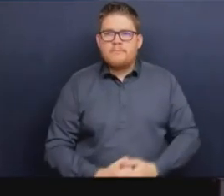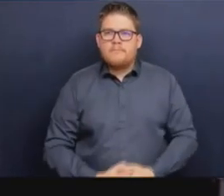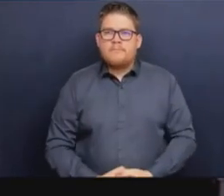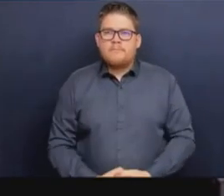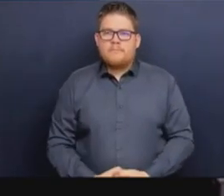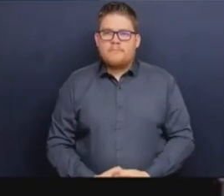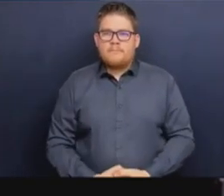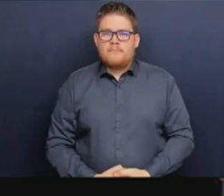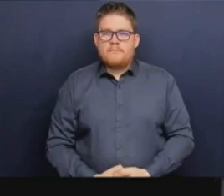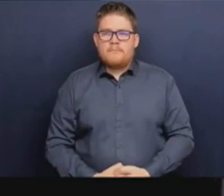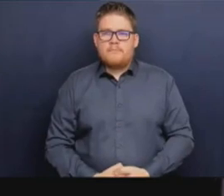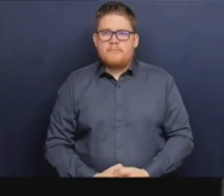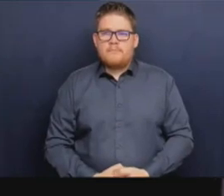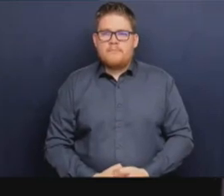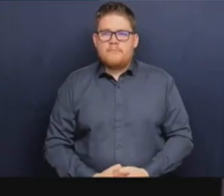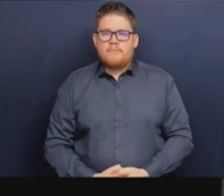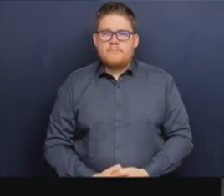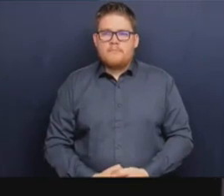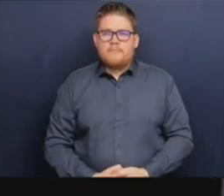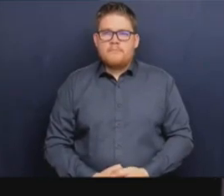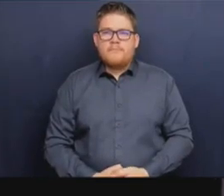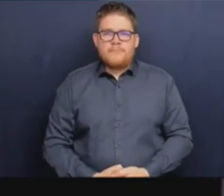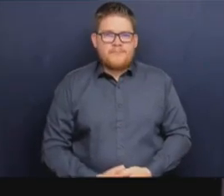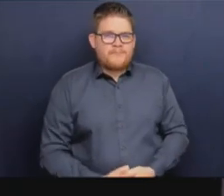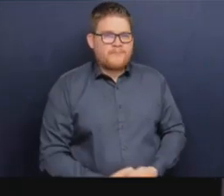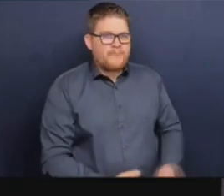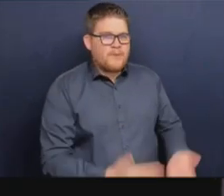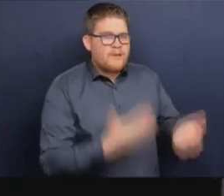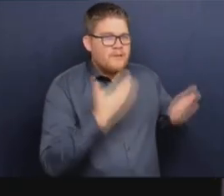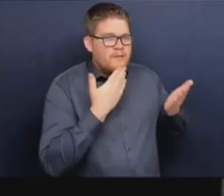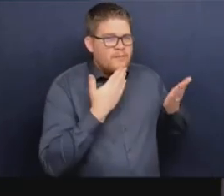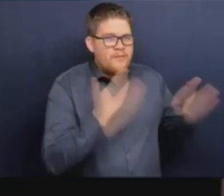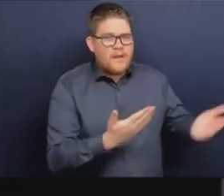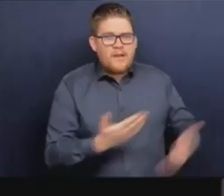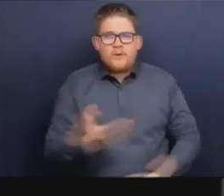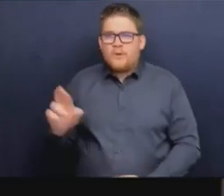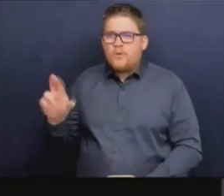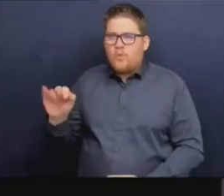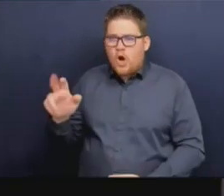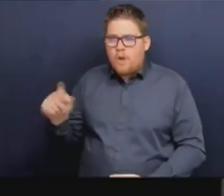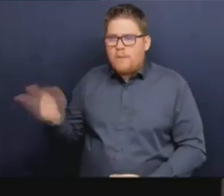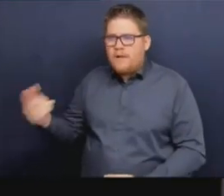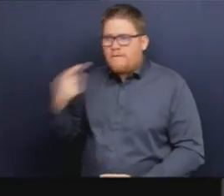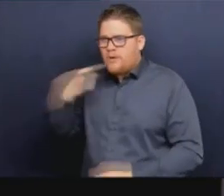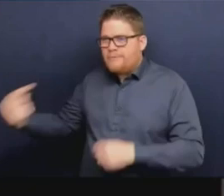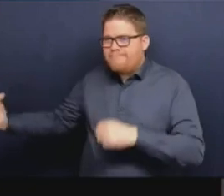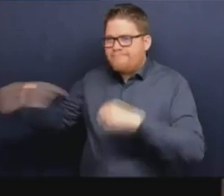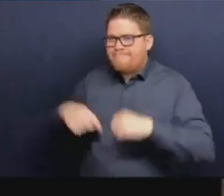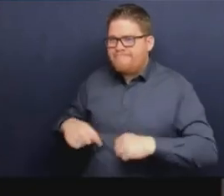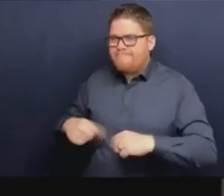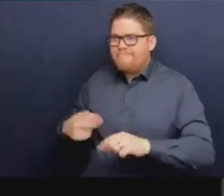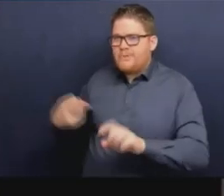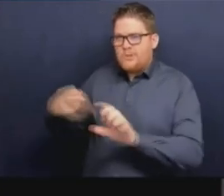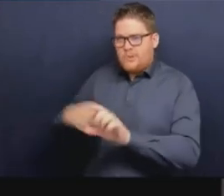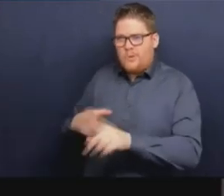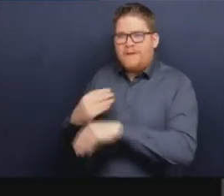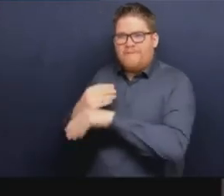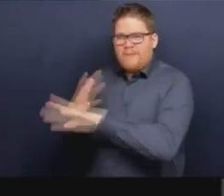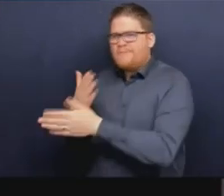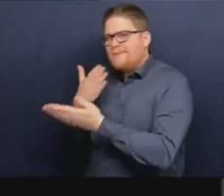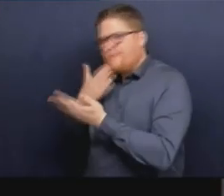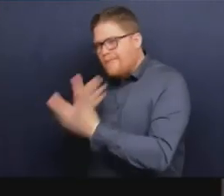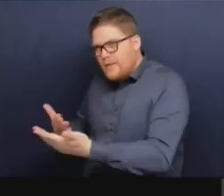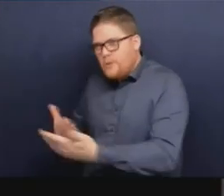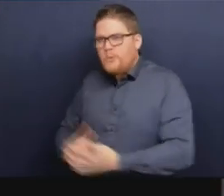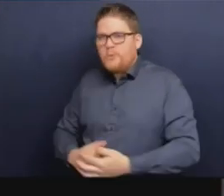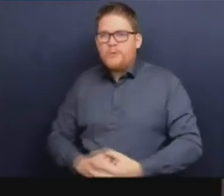Thank you so much, Robert Phillips, for your remarks and also for joining us virtually today to mark the introduction of this legislation.